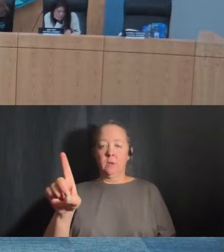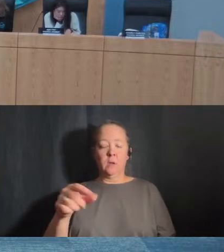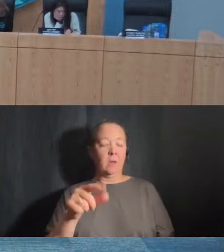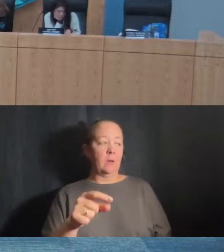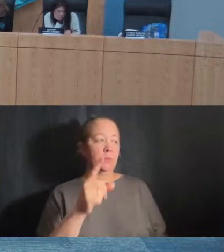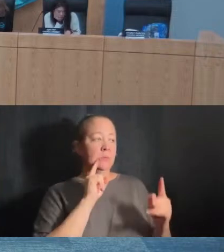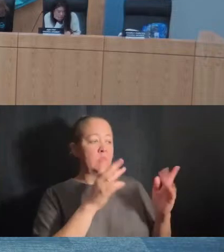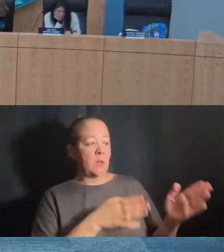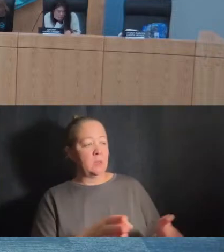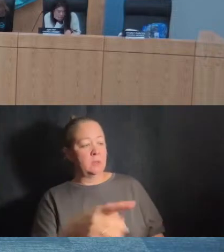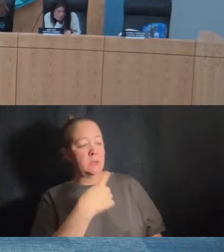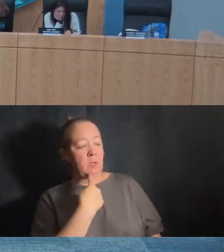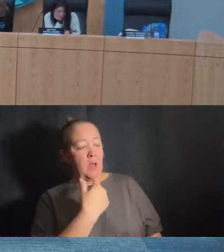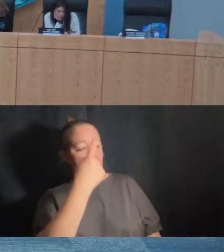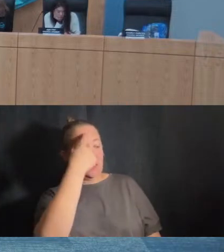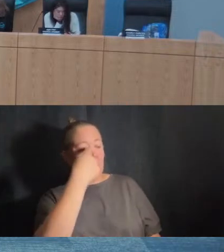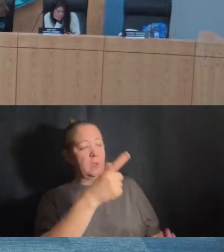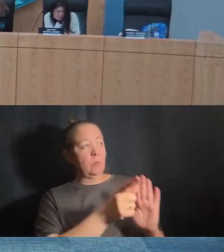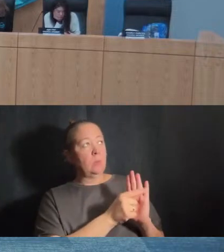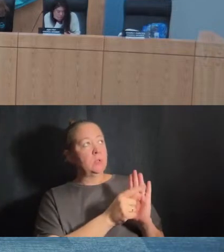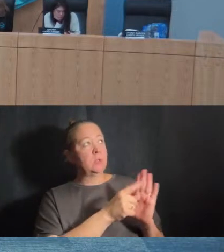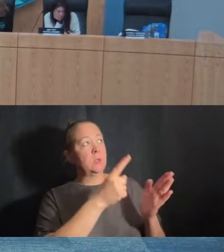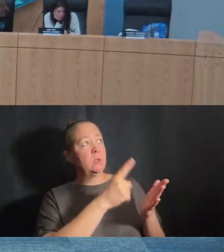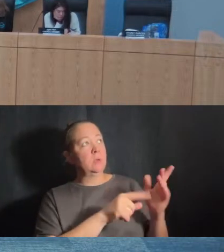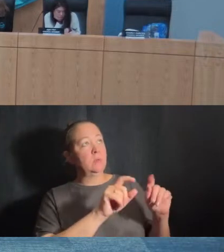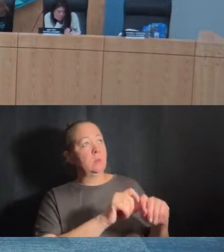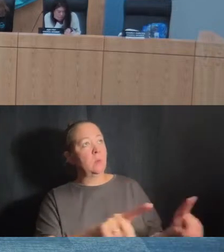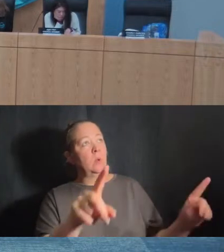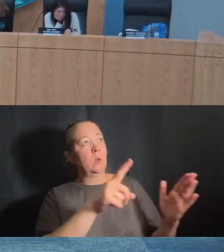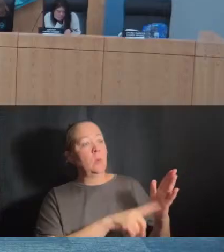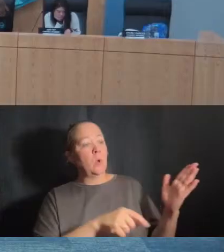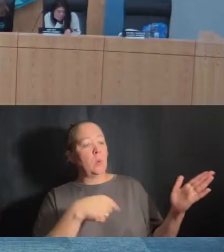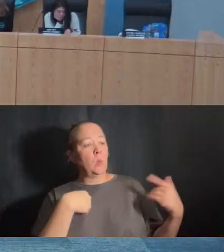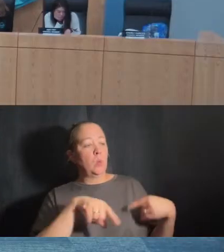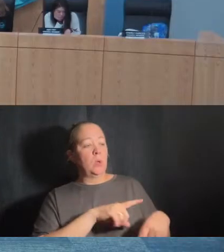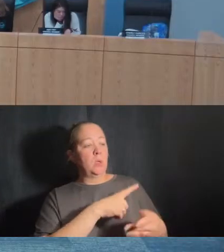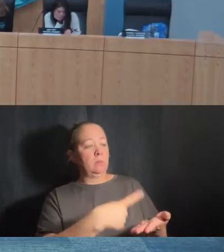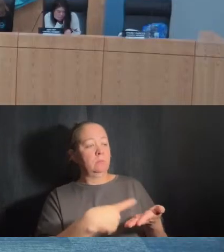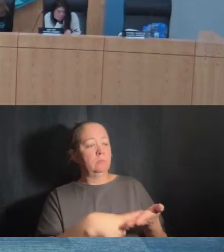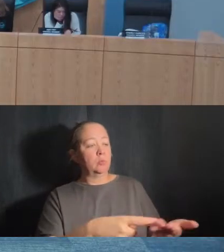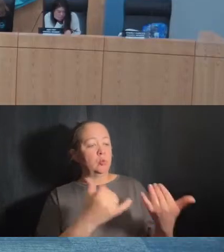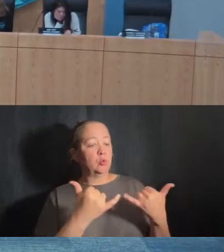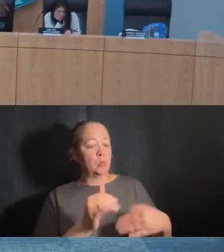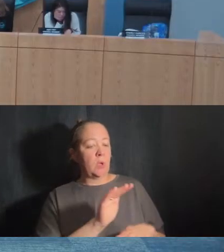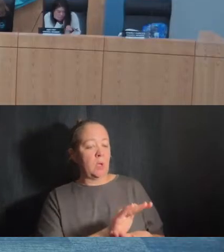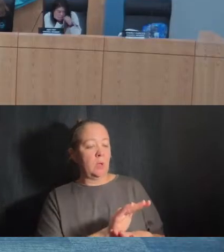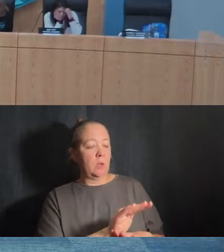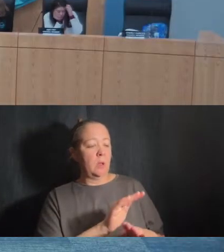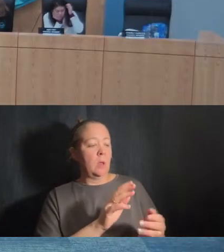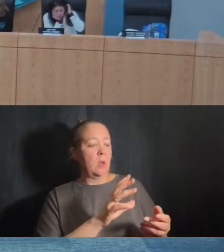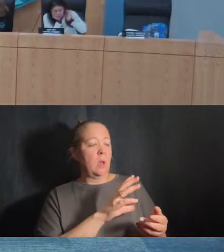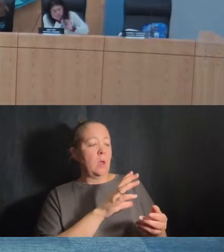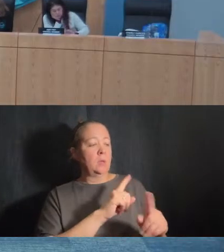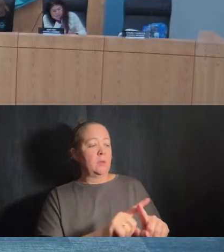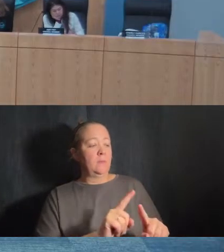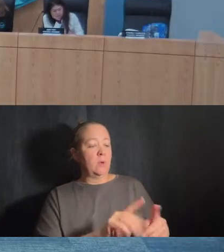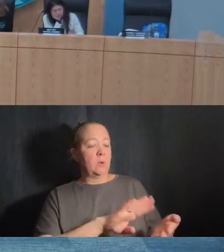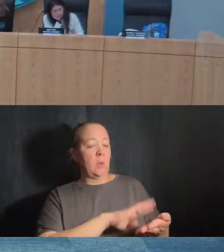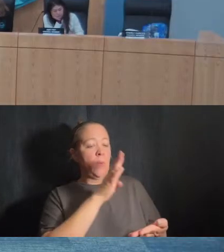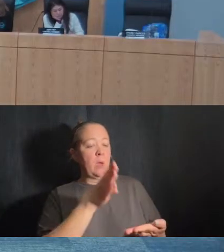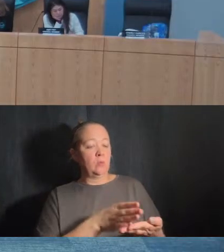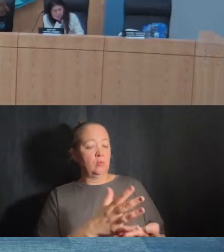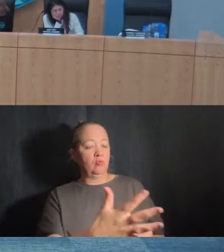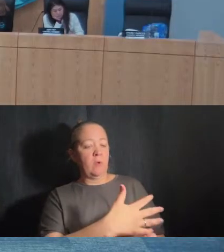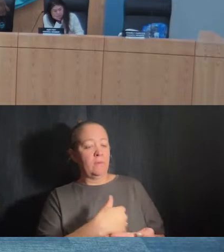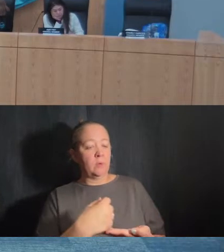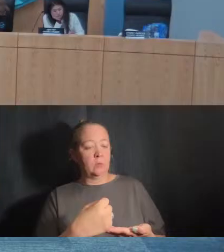publishing what we came up with tonight and the different amounts of revenue at different